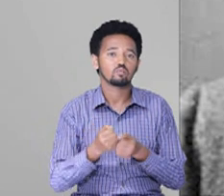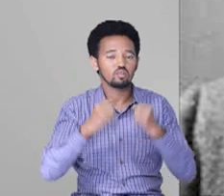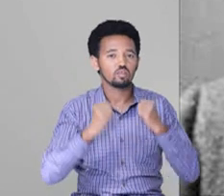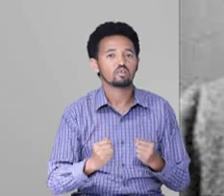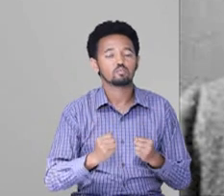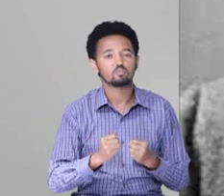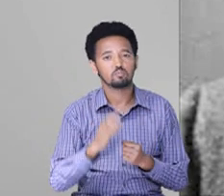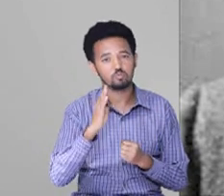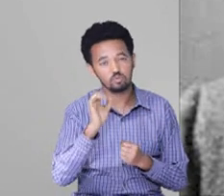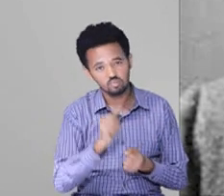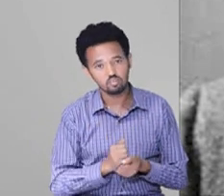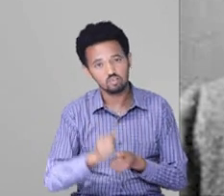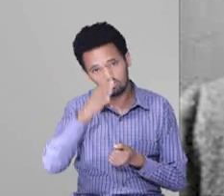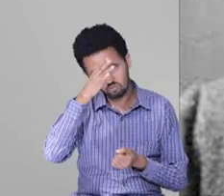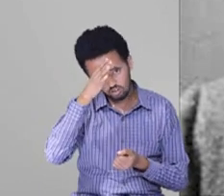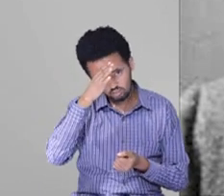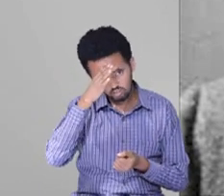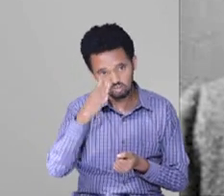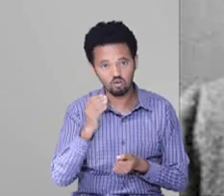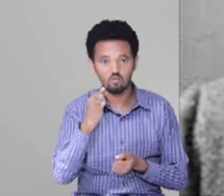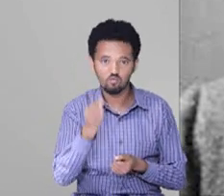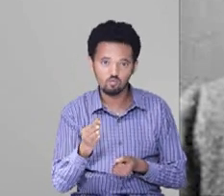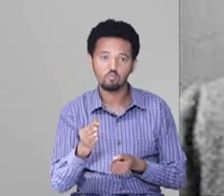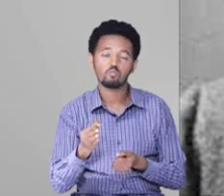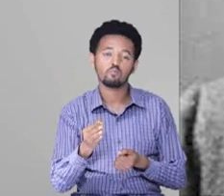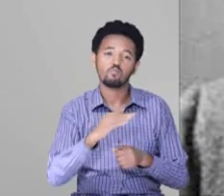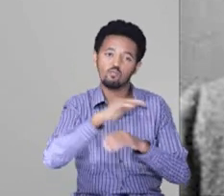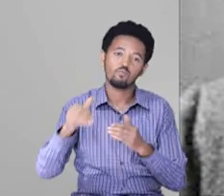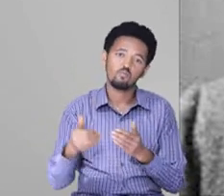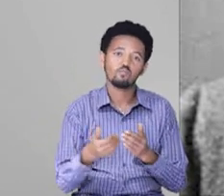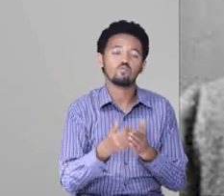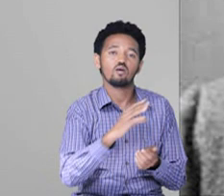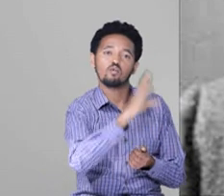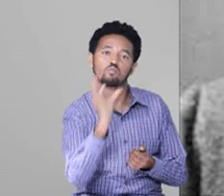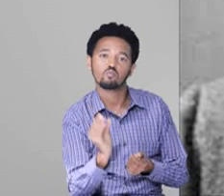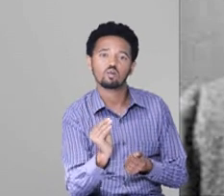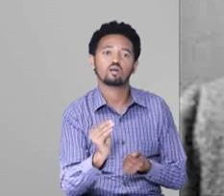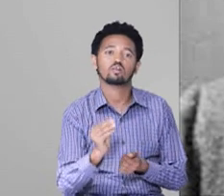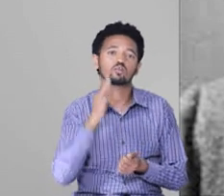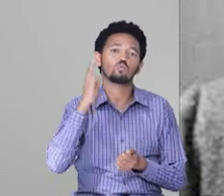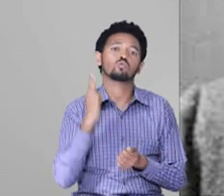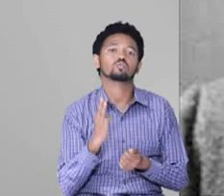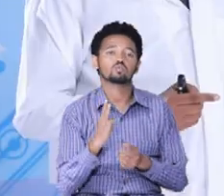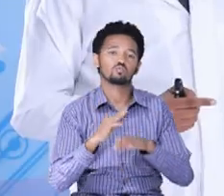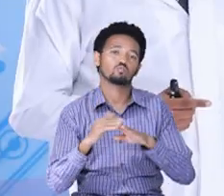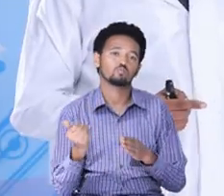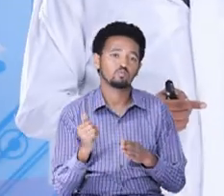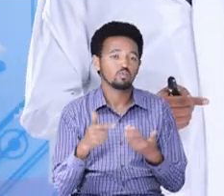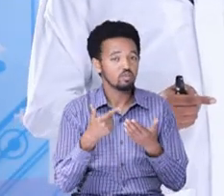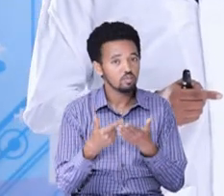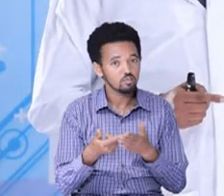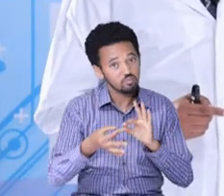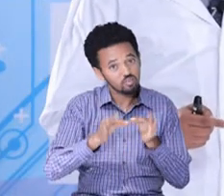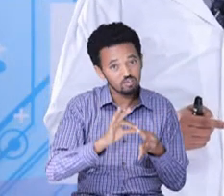to be known as the father of Pan-Africanism. The father of Pan-Africanism was Du Bois. He